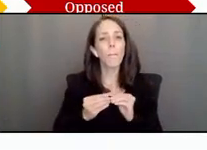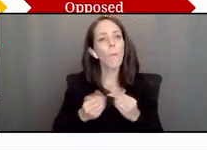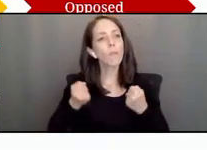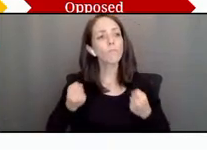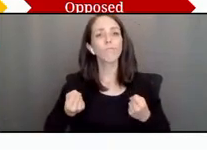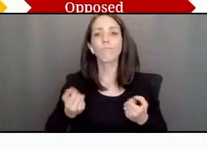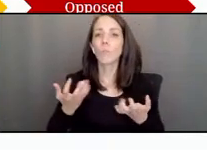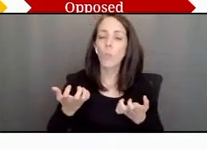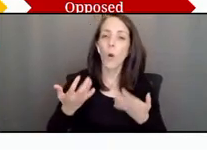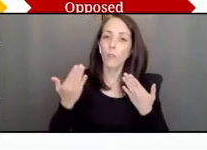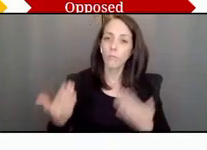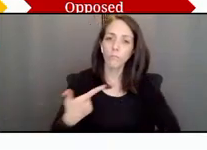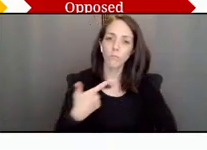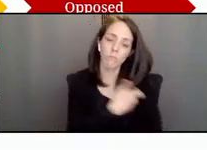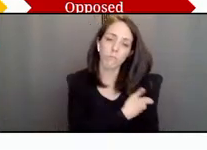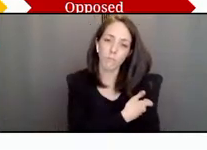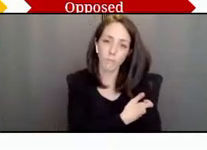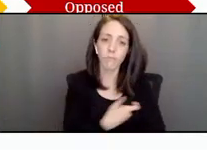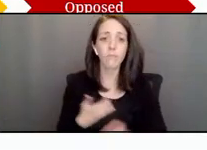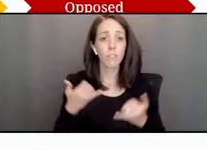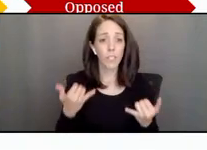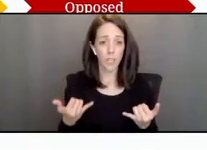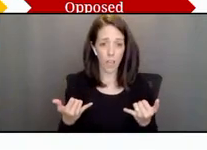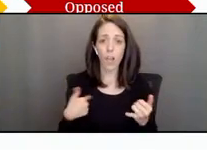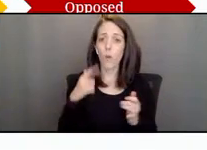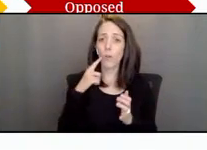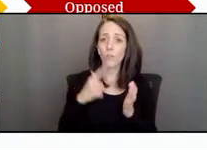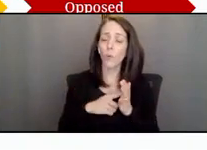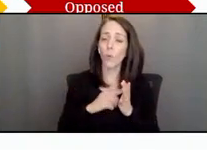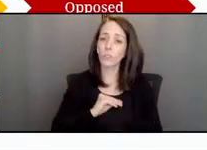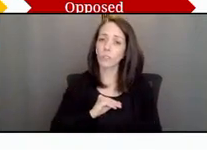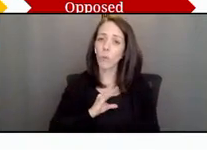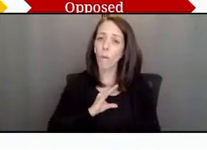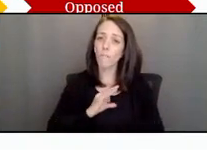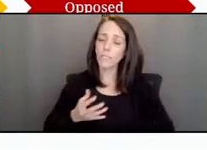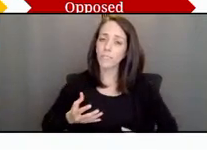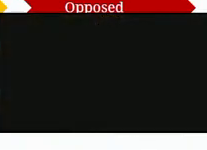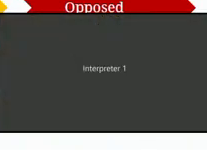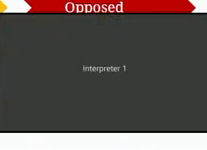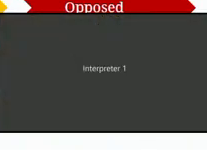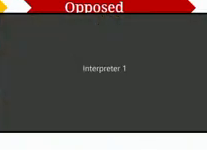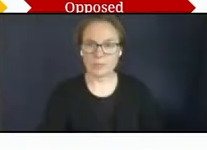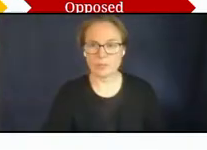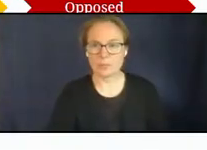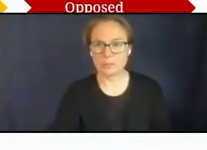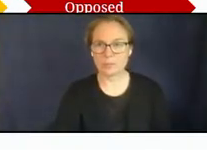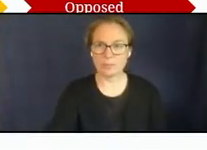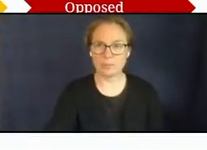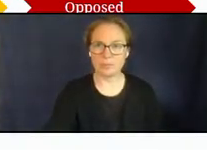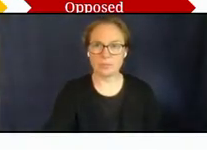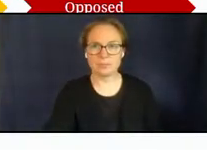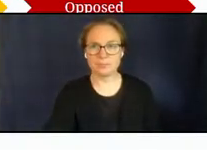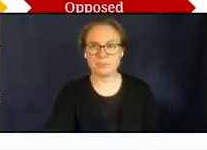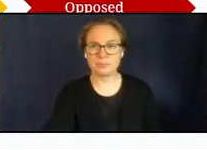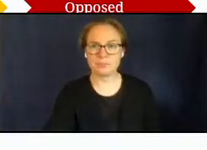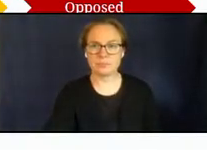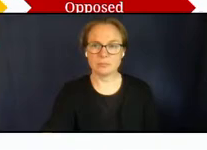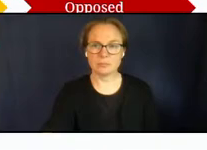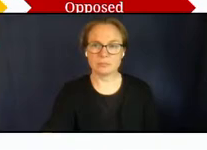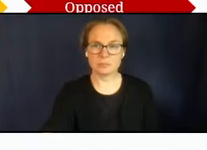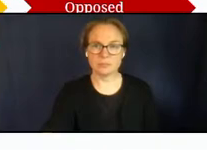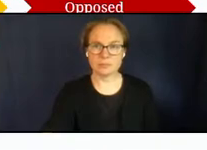variable place where confidence, motivation, and lack of interest dominate an environment in which some still lack basic information and